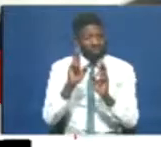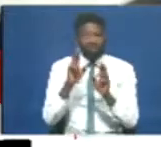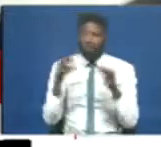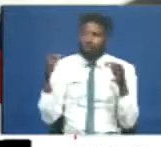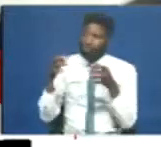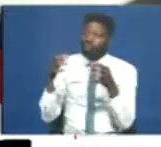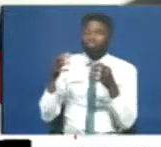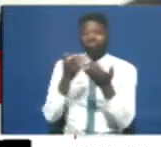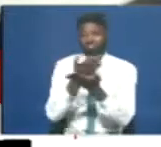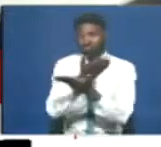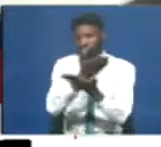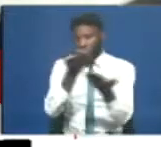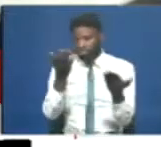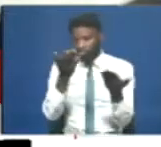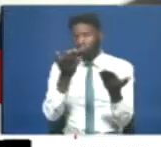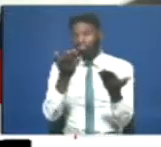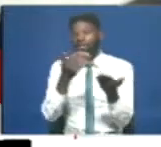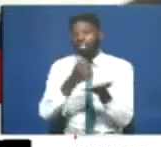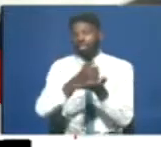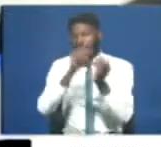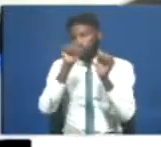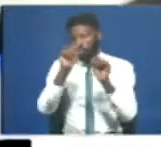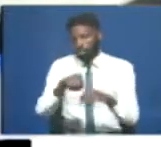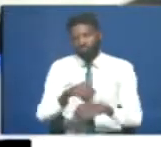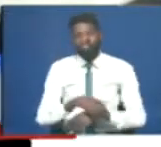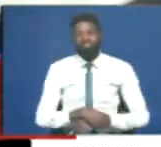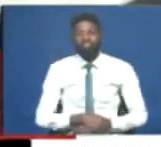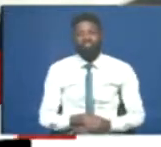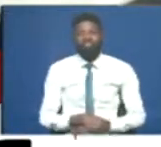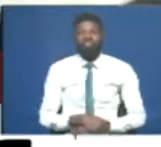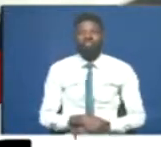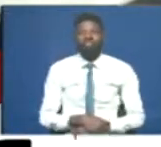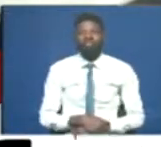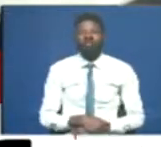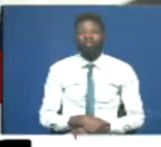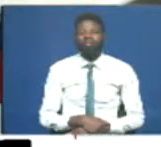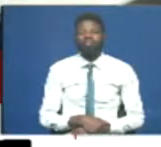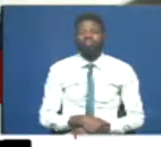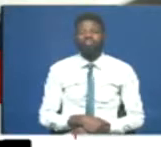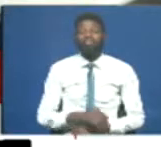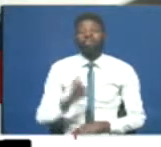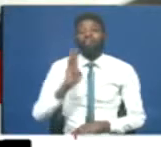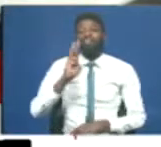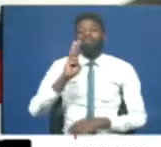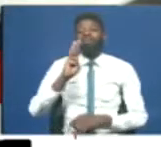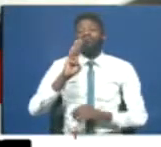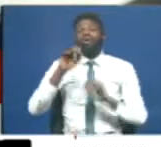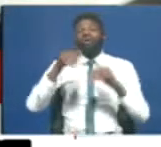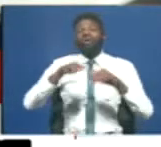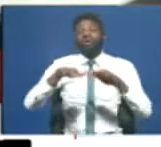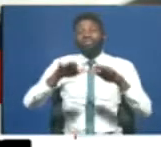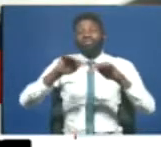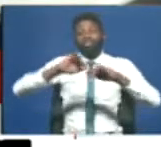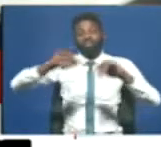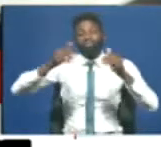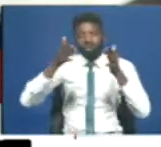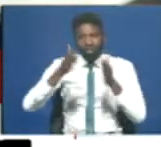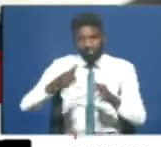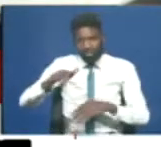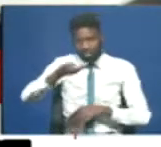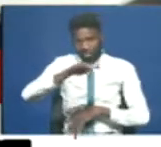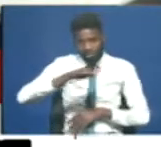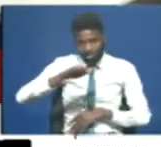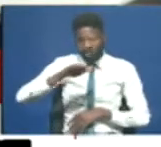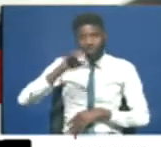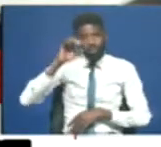green in that condition. Now, blue ocean swimmers shone at the coast level one swimming gala